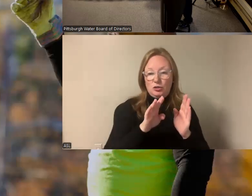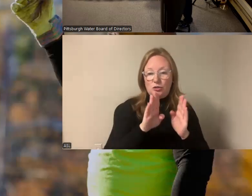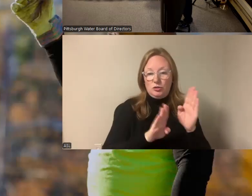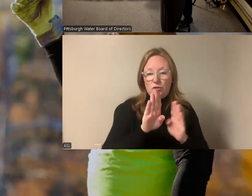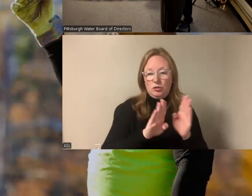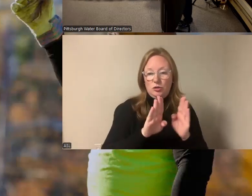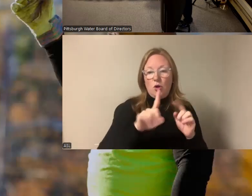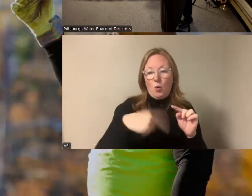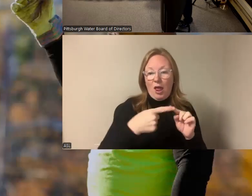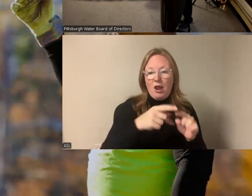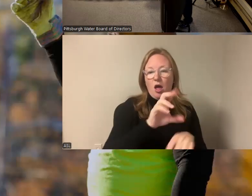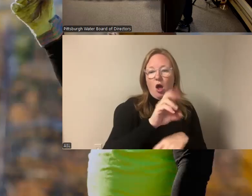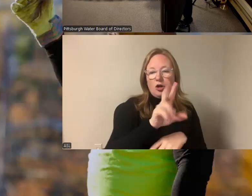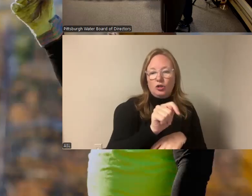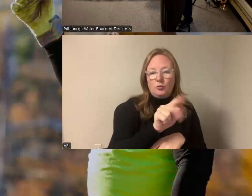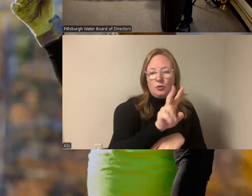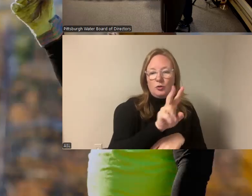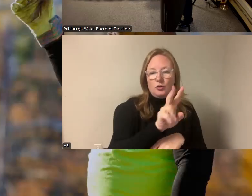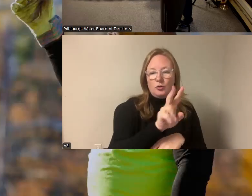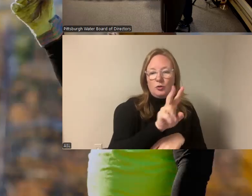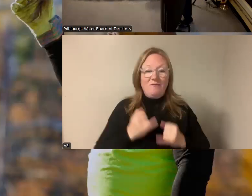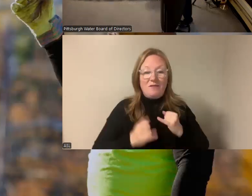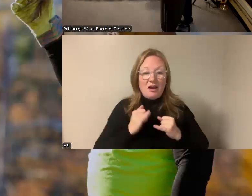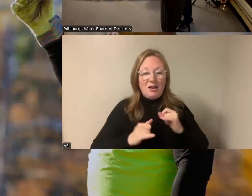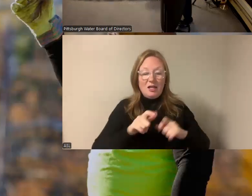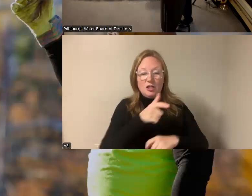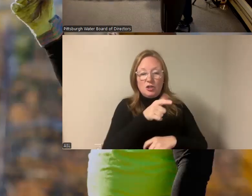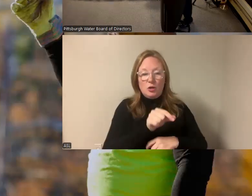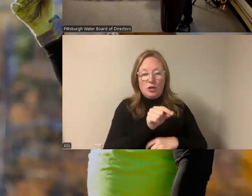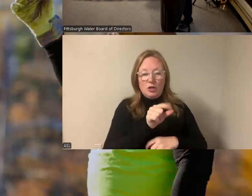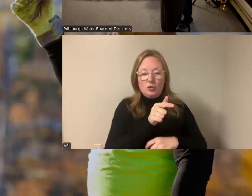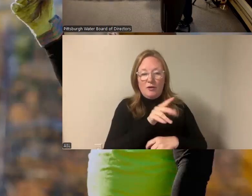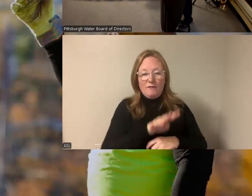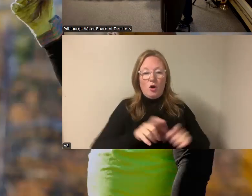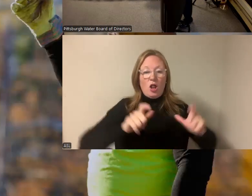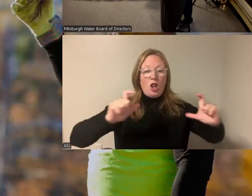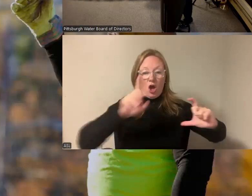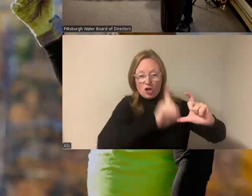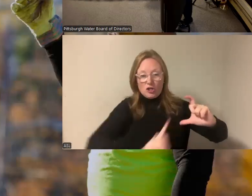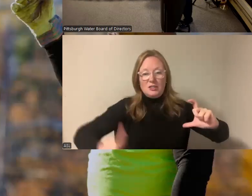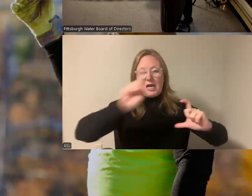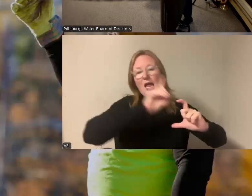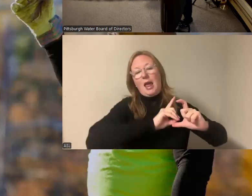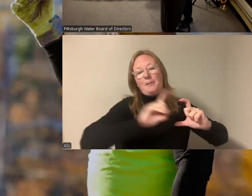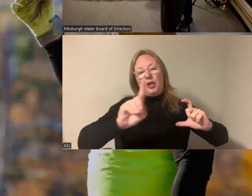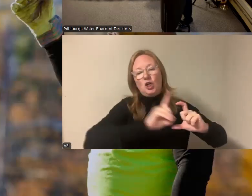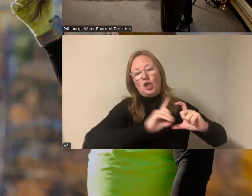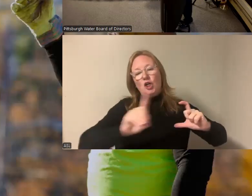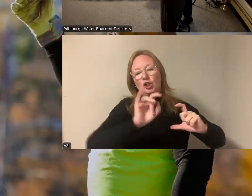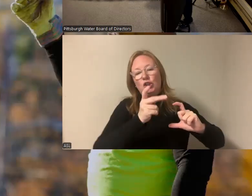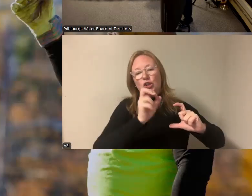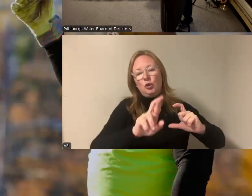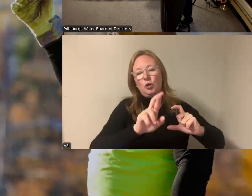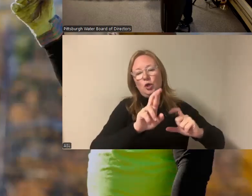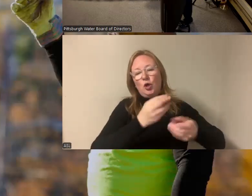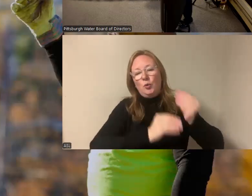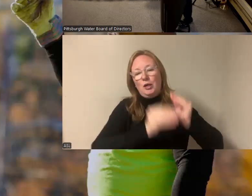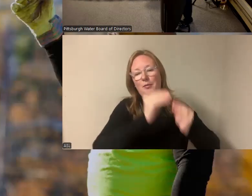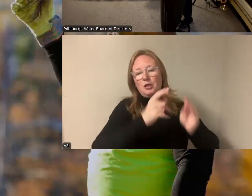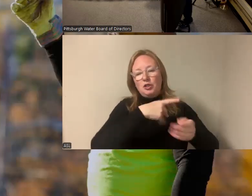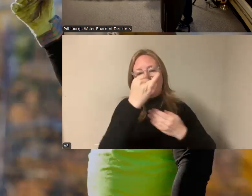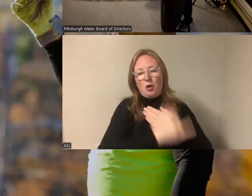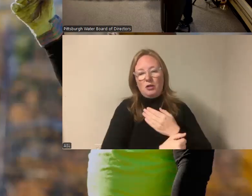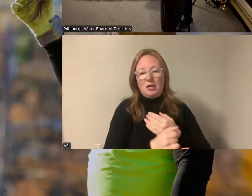diameter sewer rehabilitation projects for bid, and they will be due on October 27th. This concludes my